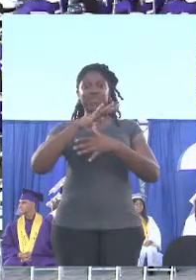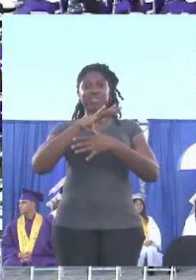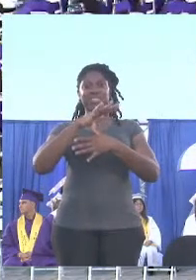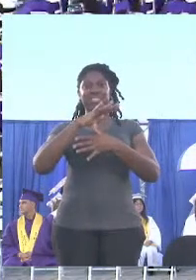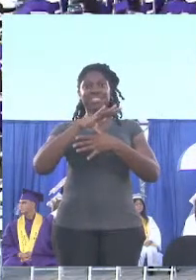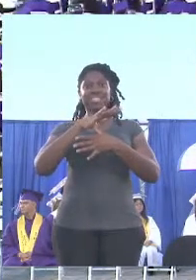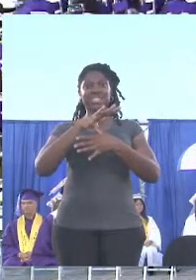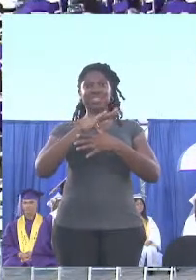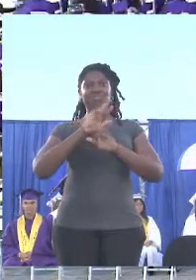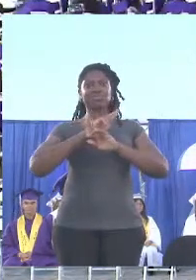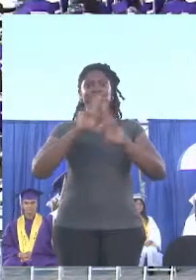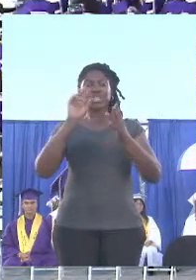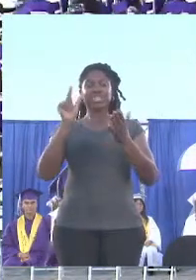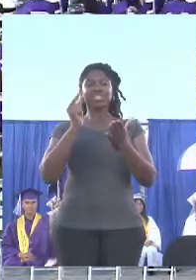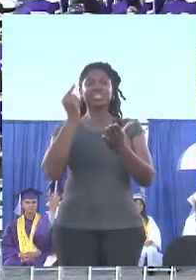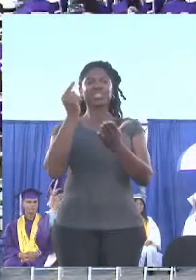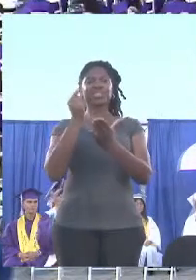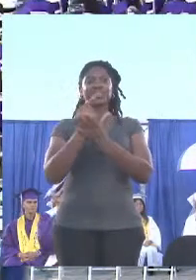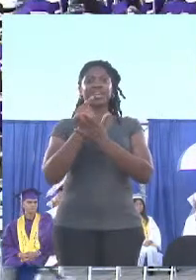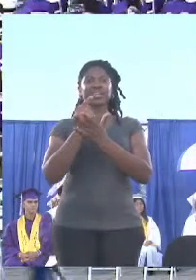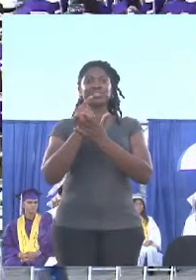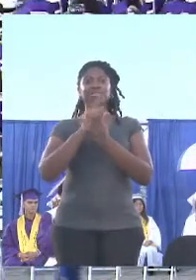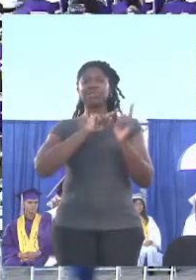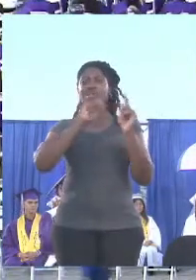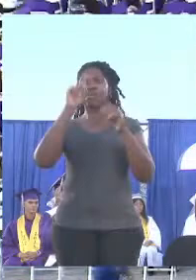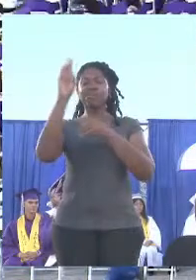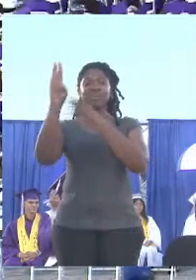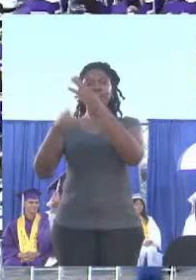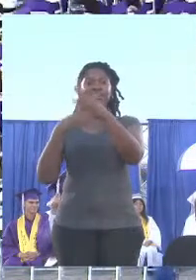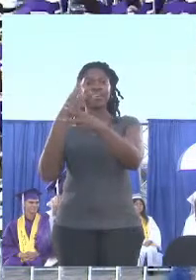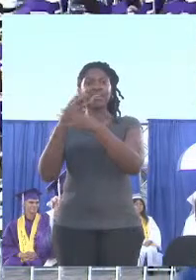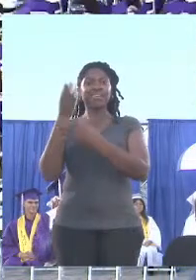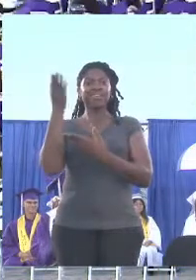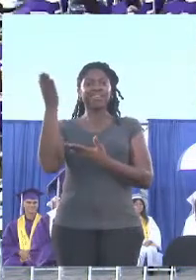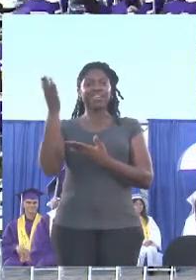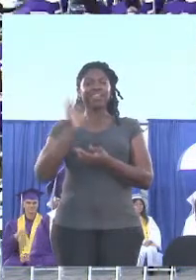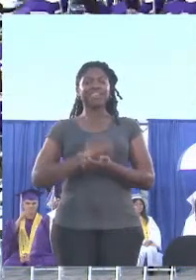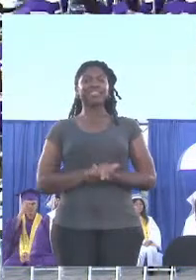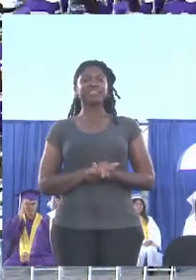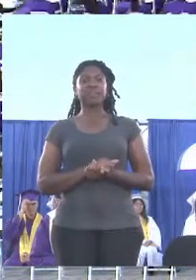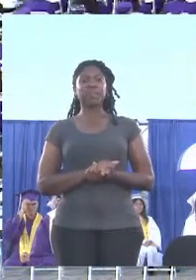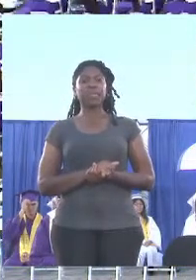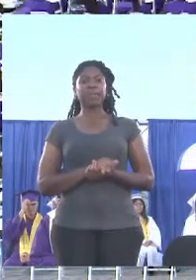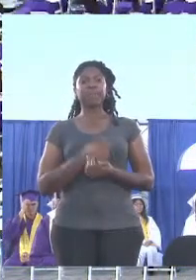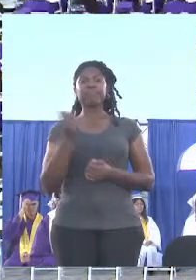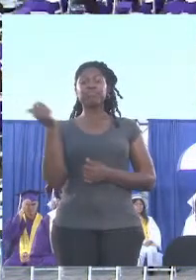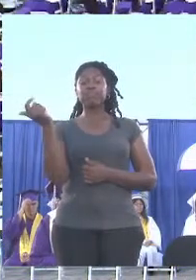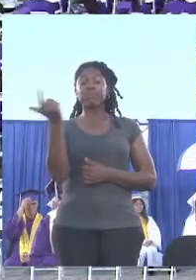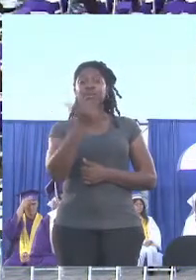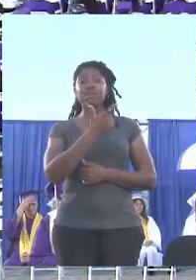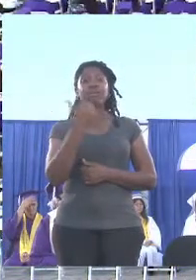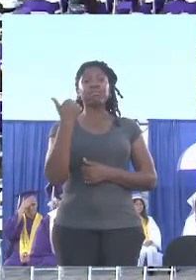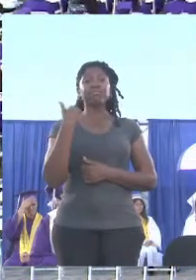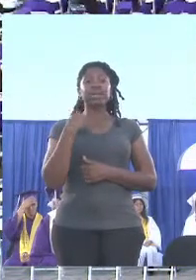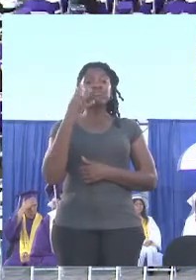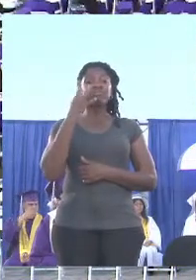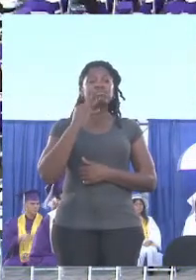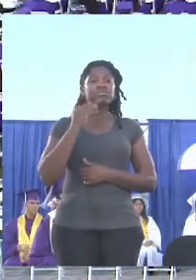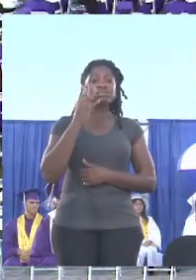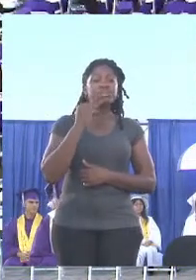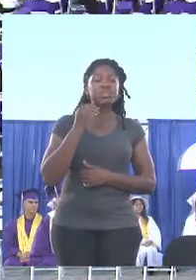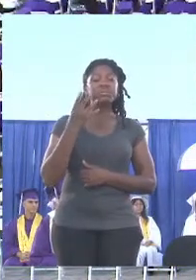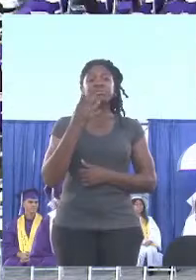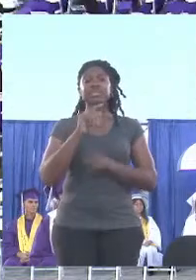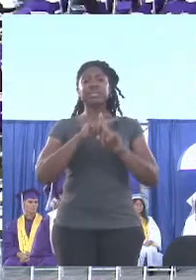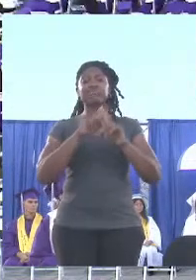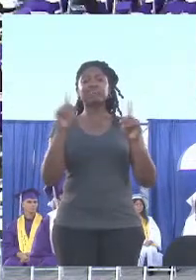adulthood, ready to spread our wings and soar into the real world. Each one of us has our own unique story to tell, fulfilled with